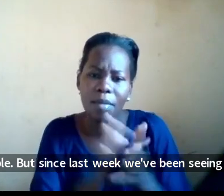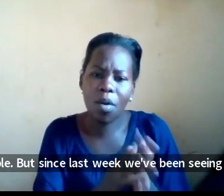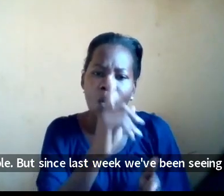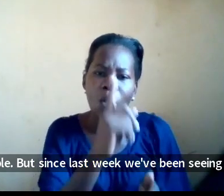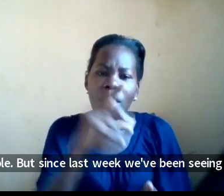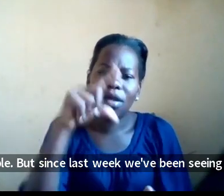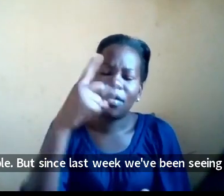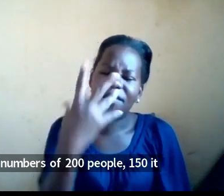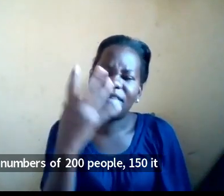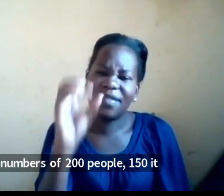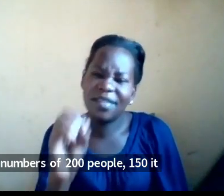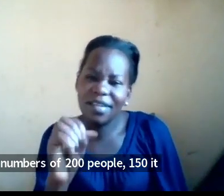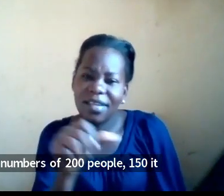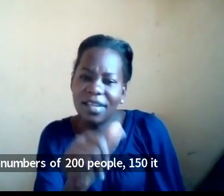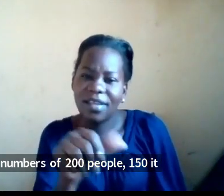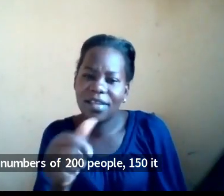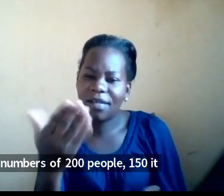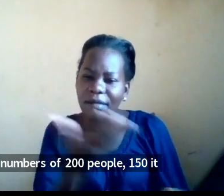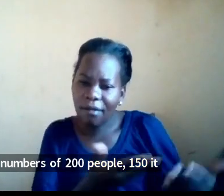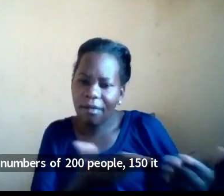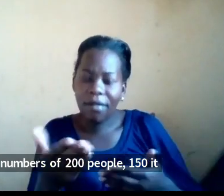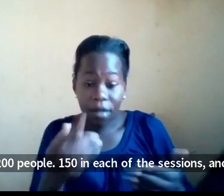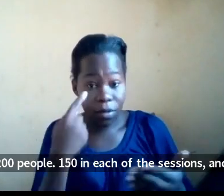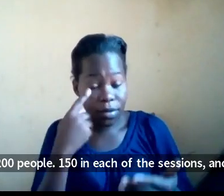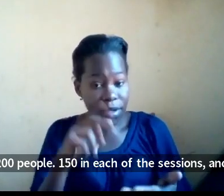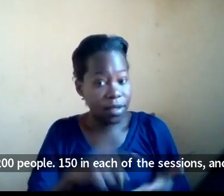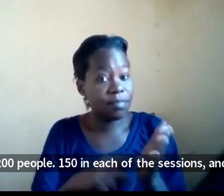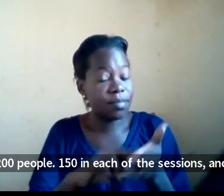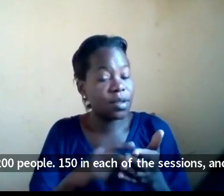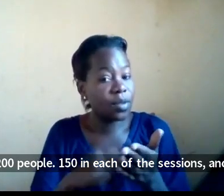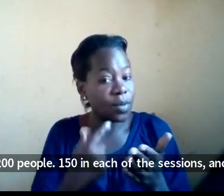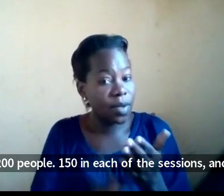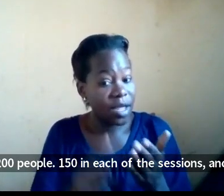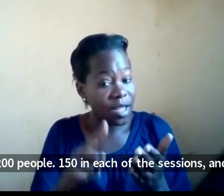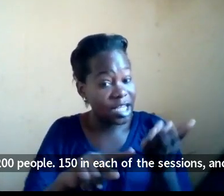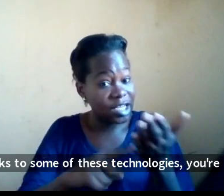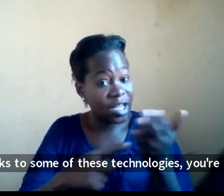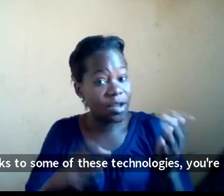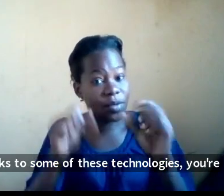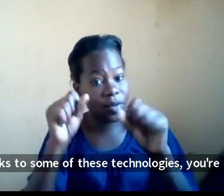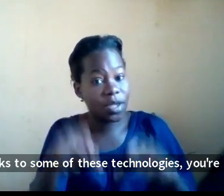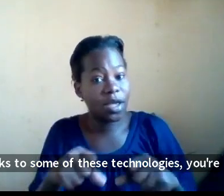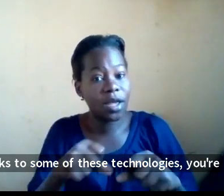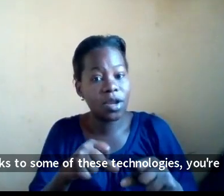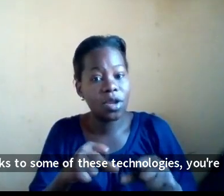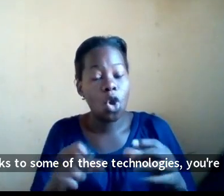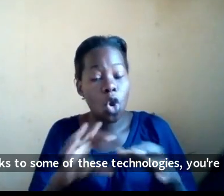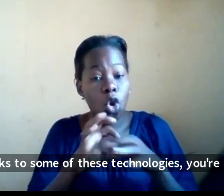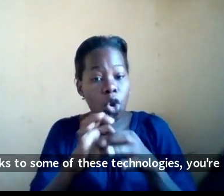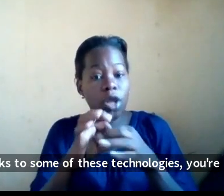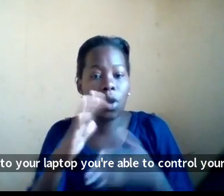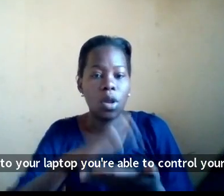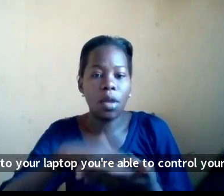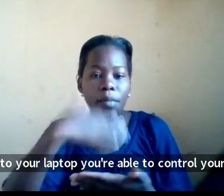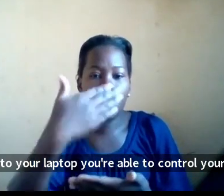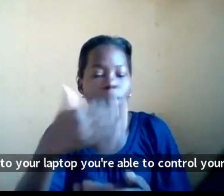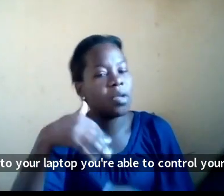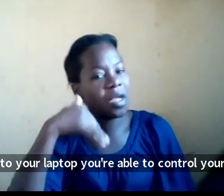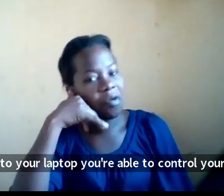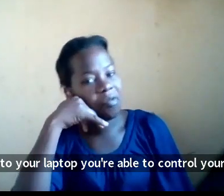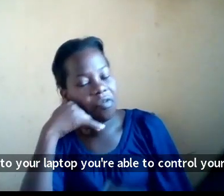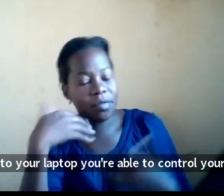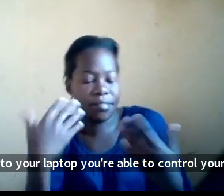150 in each of these sessions. And this is thanks to some of these technologies. You're able to go onto your laptop, you're able to go onto your phone, and you're able to log